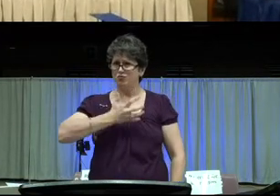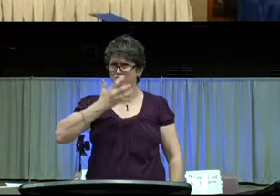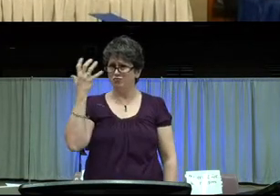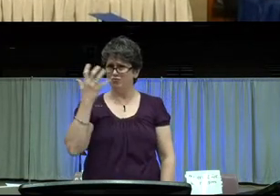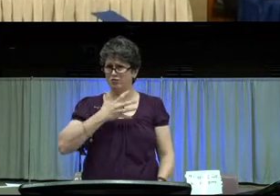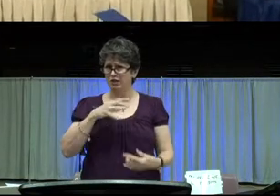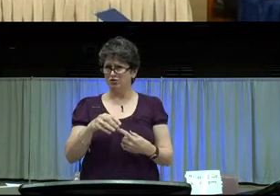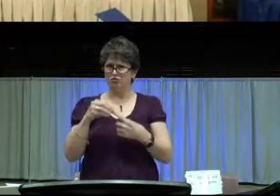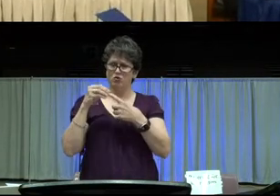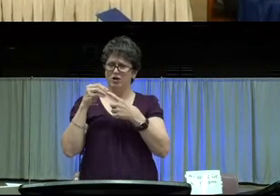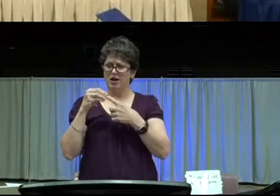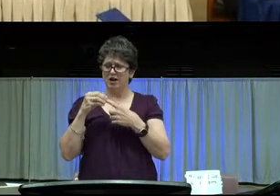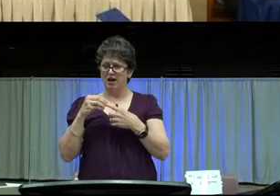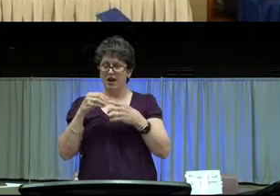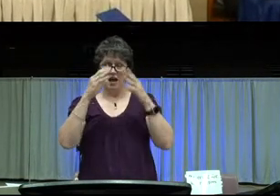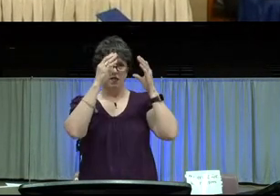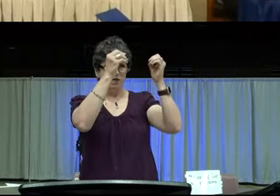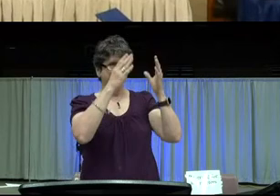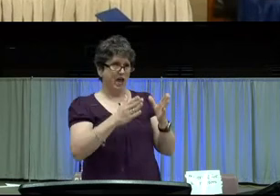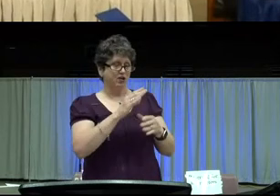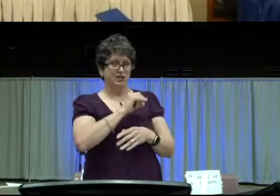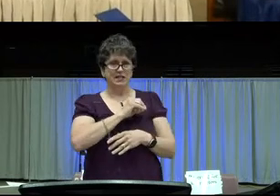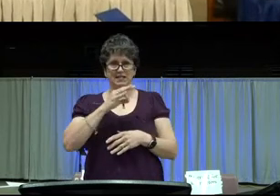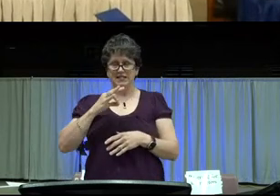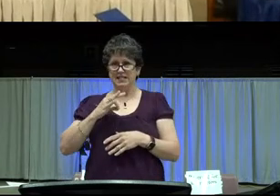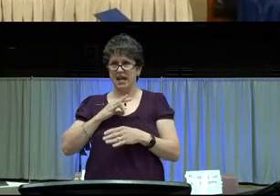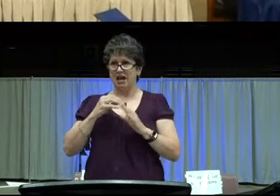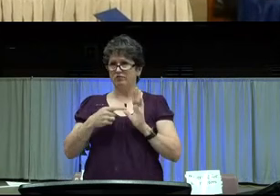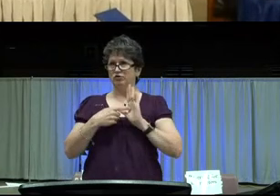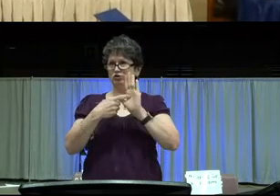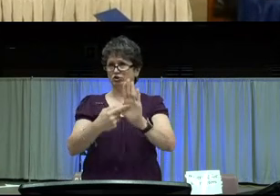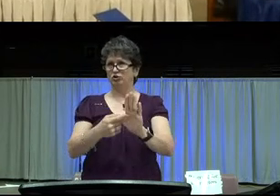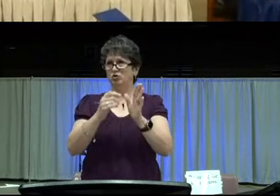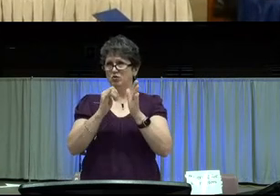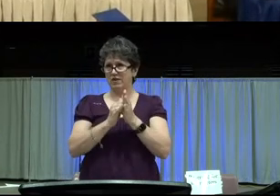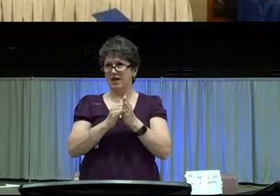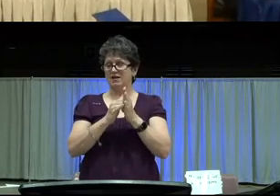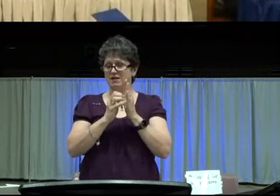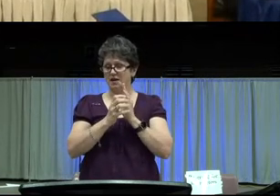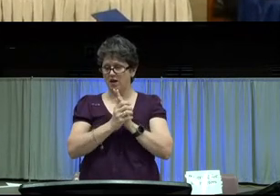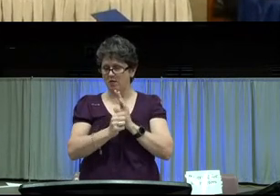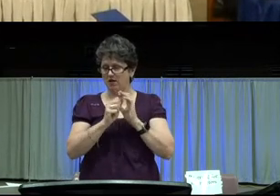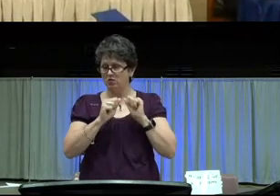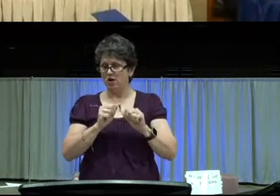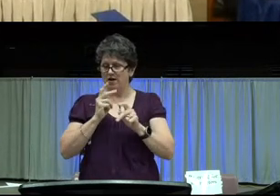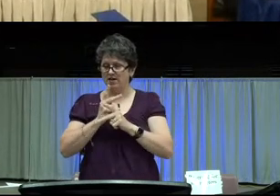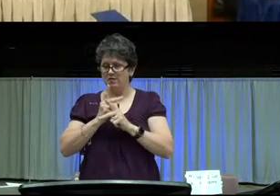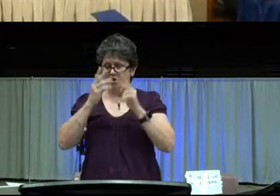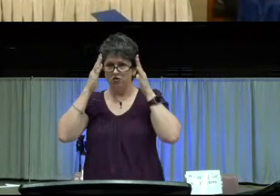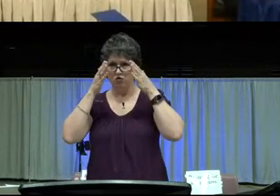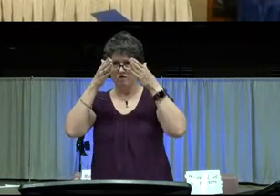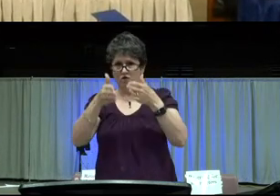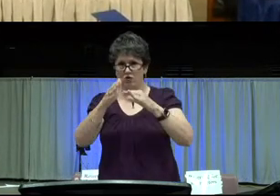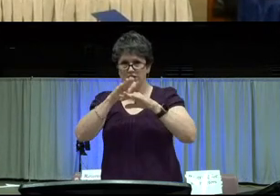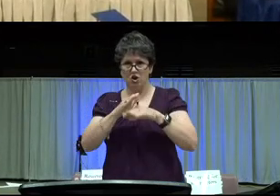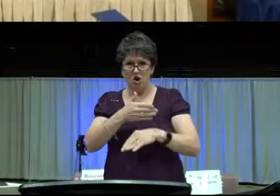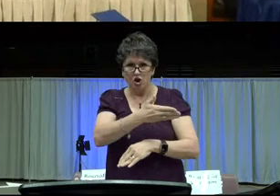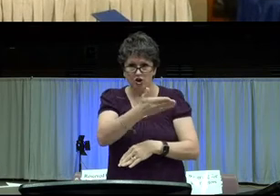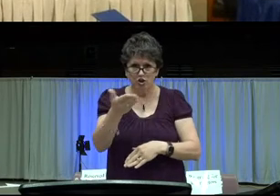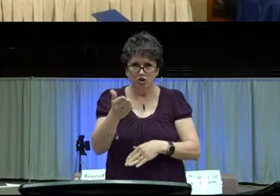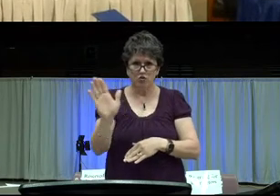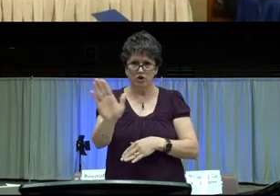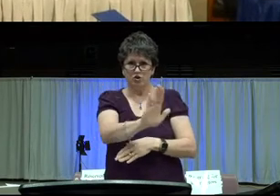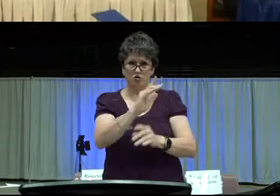extraordinary. The faculty and staff exemplified adaptability while keeping their focus on you and